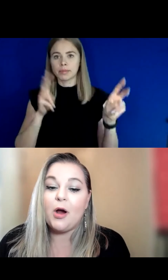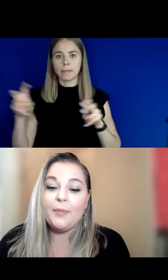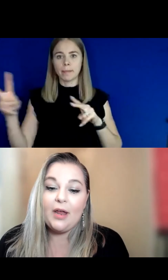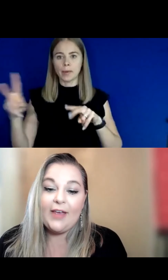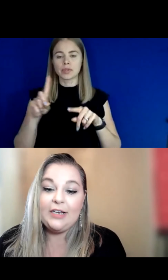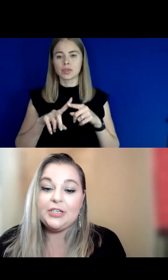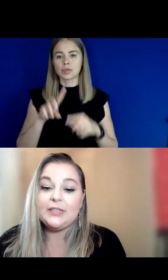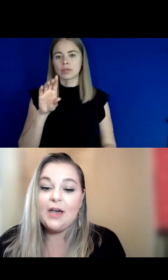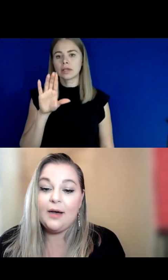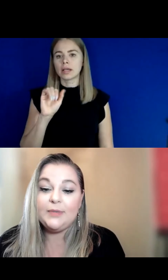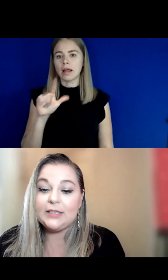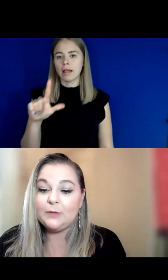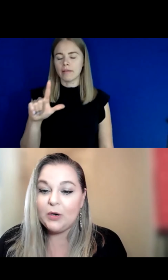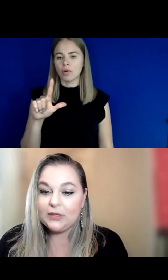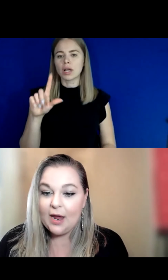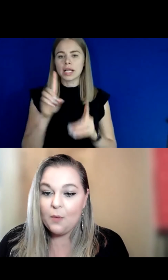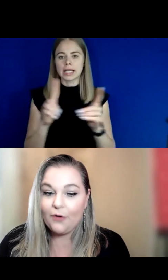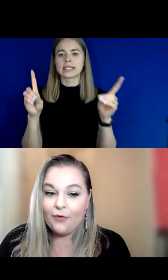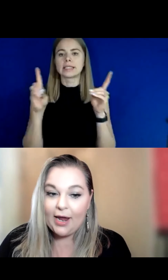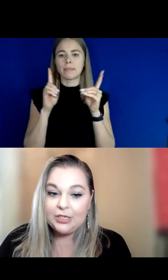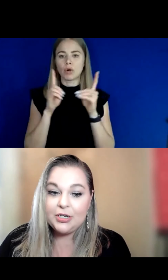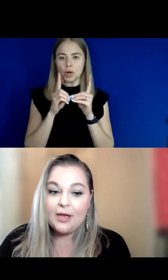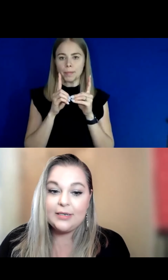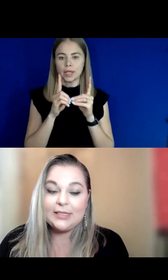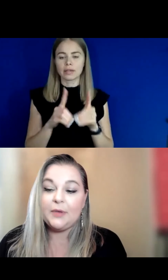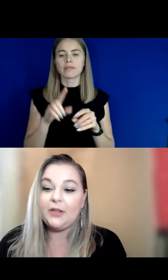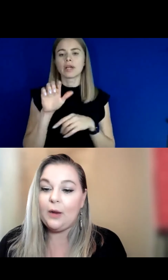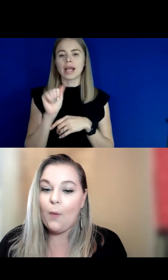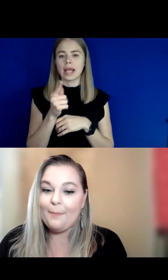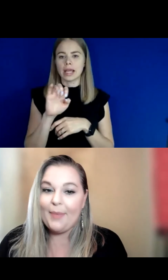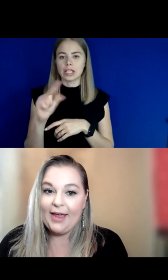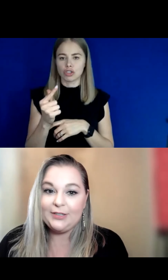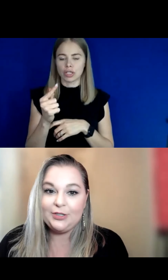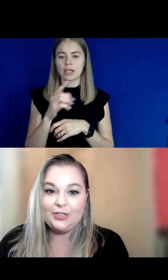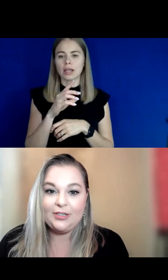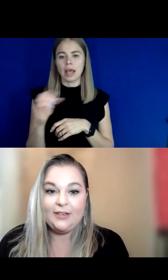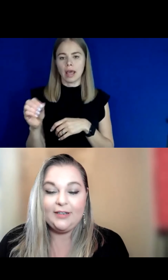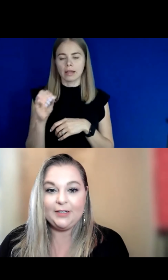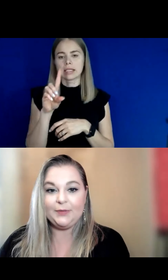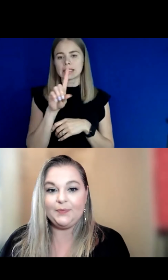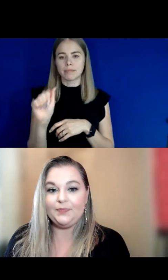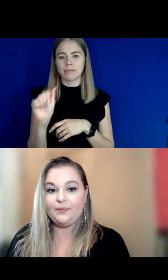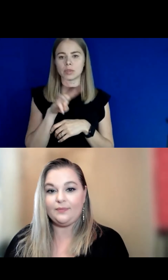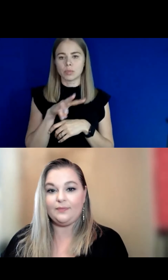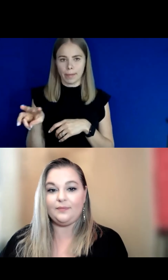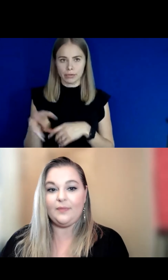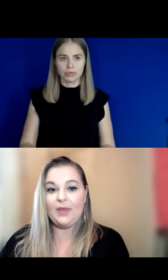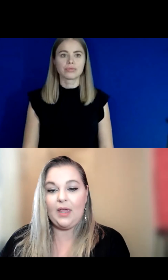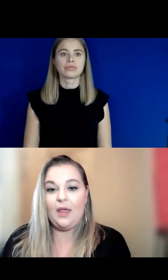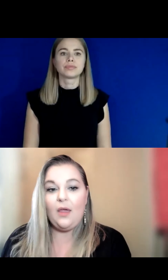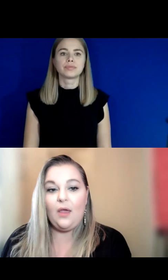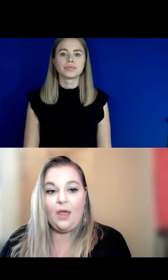California Department of Aging's Hubs and Spokes Network for Aging and Disability webpage.